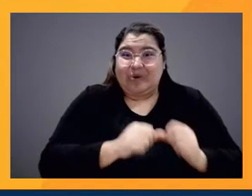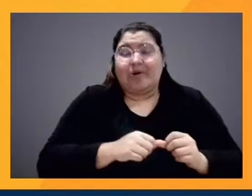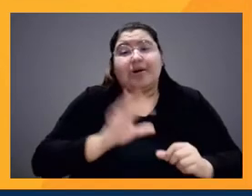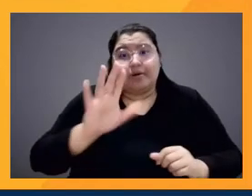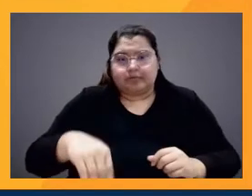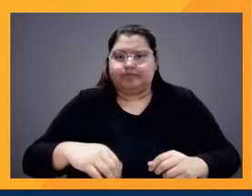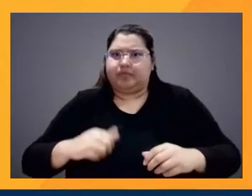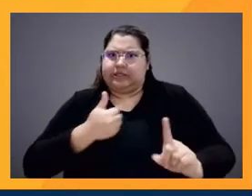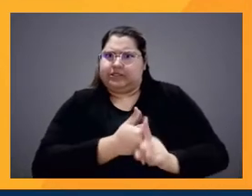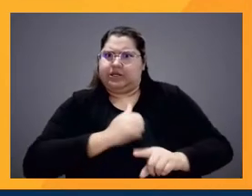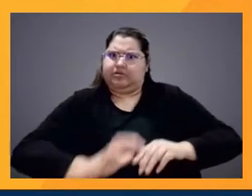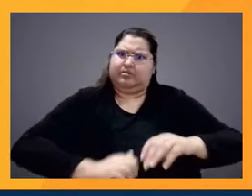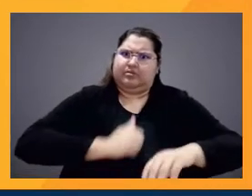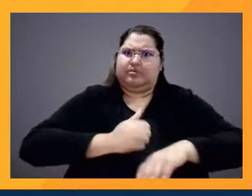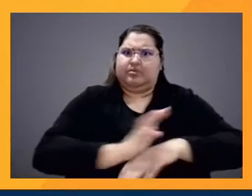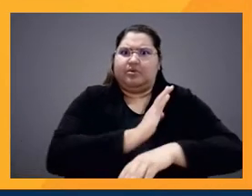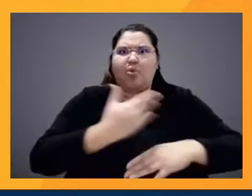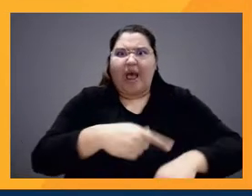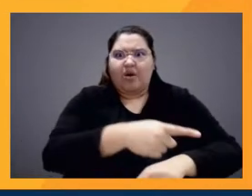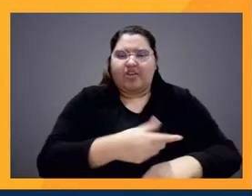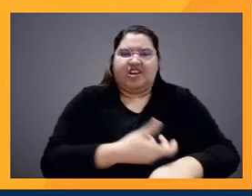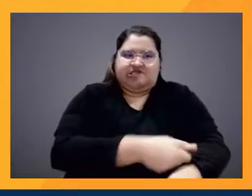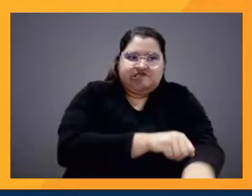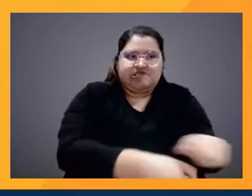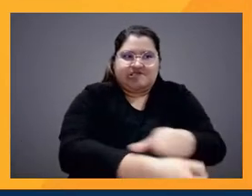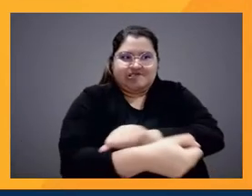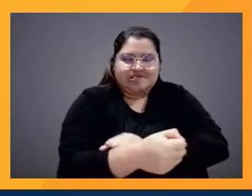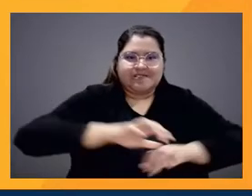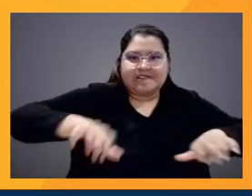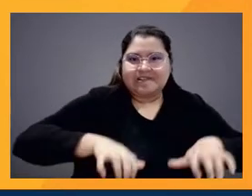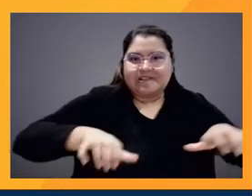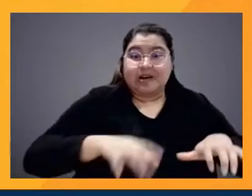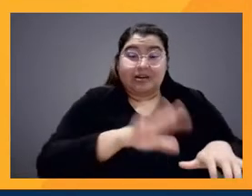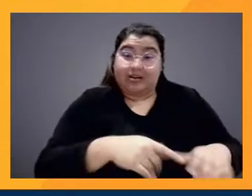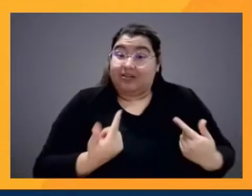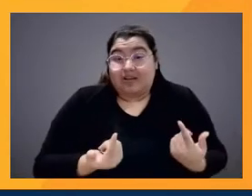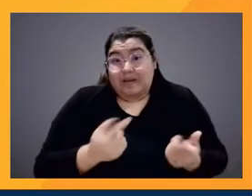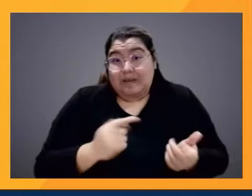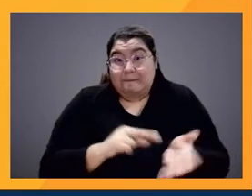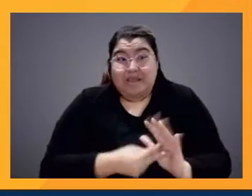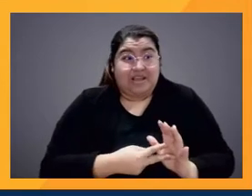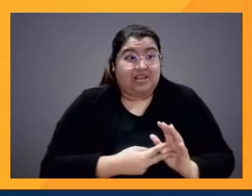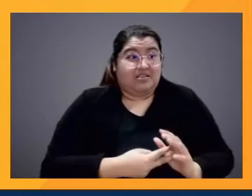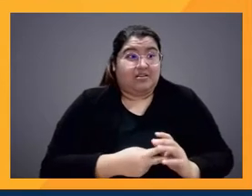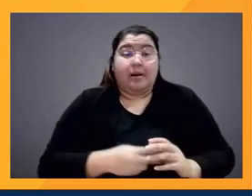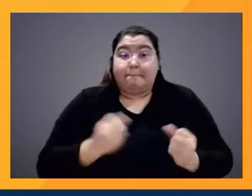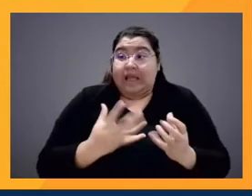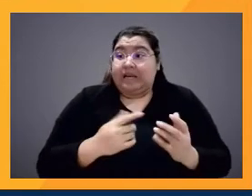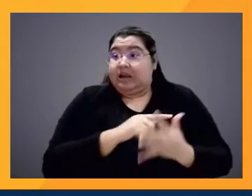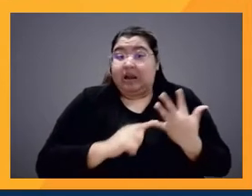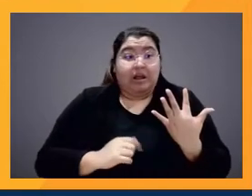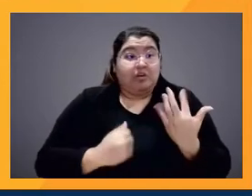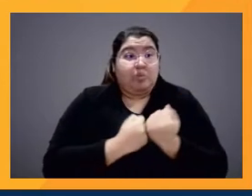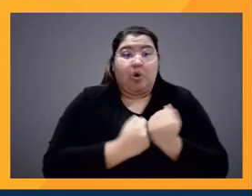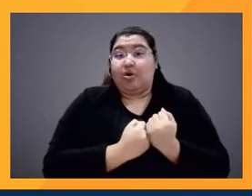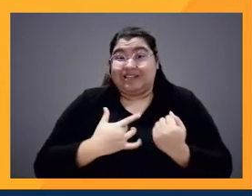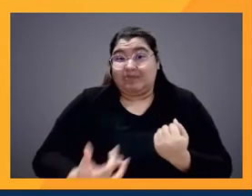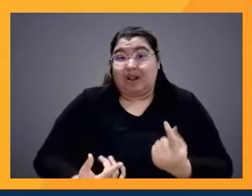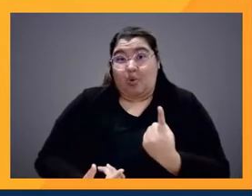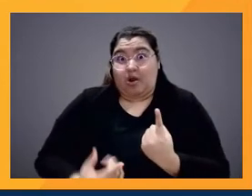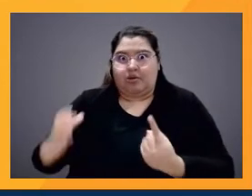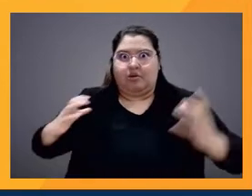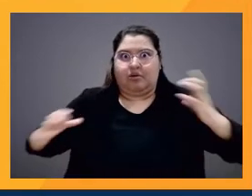field offices. SBA.gov has incredible content for small businesses to help them navigate federal resources and just